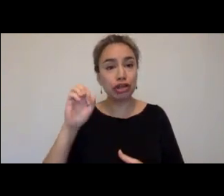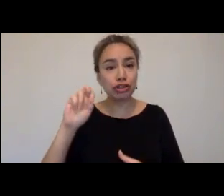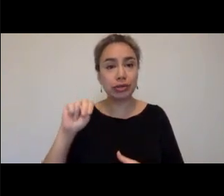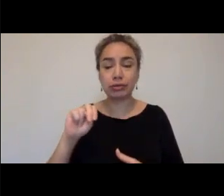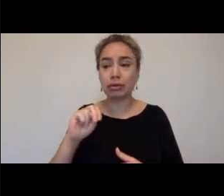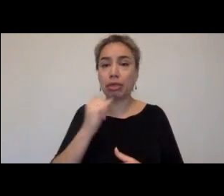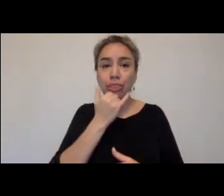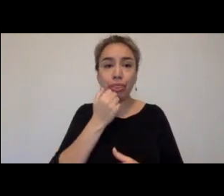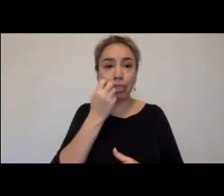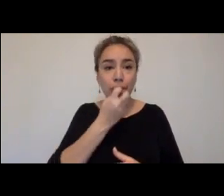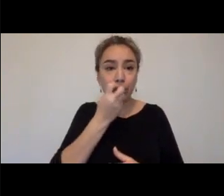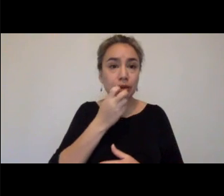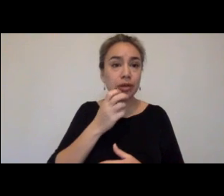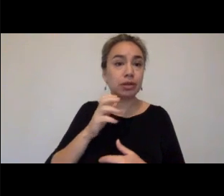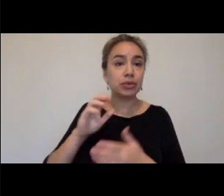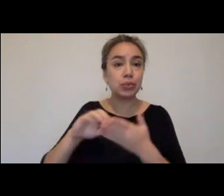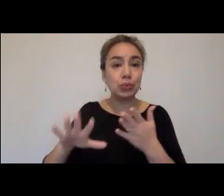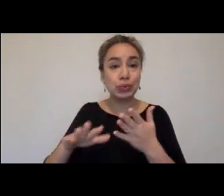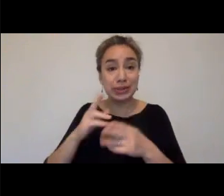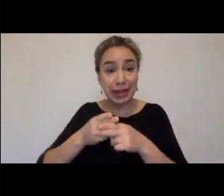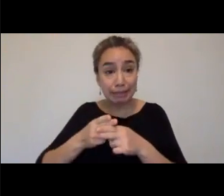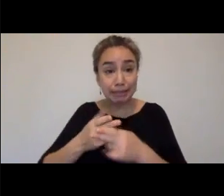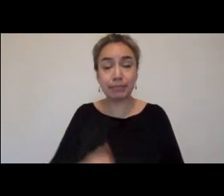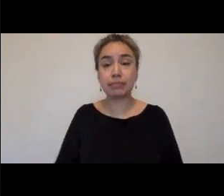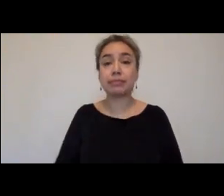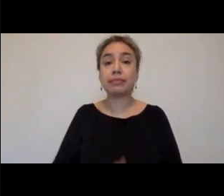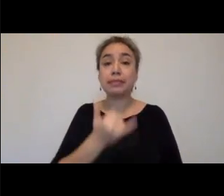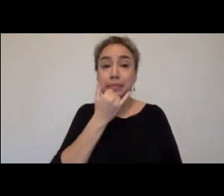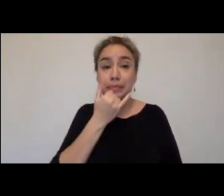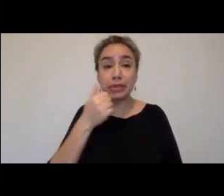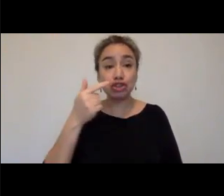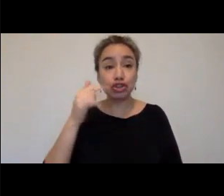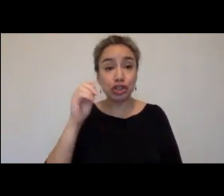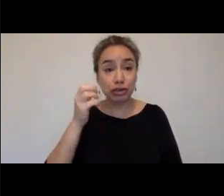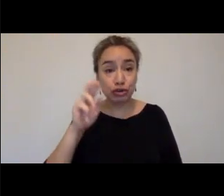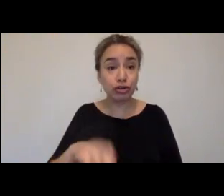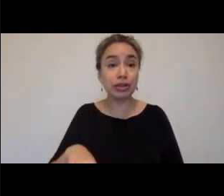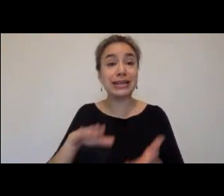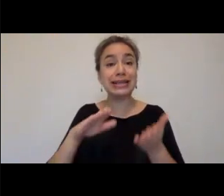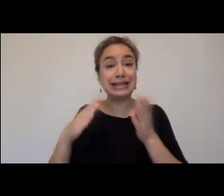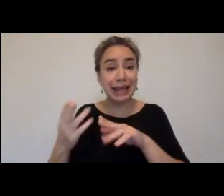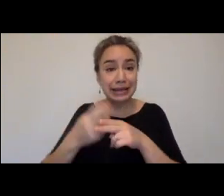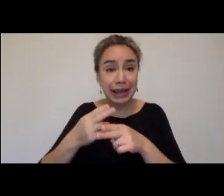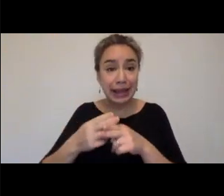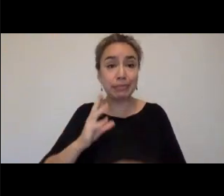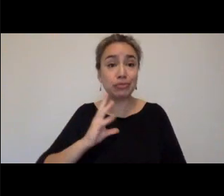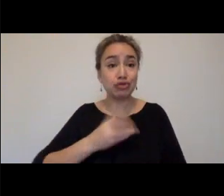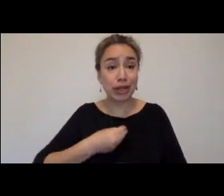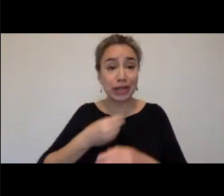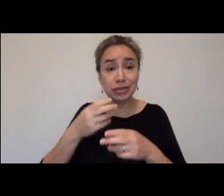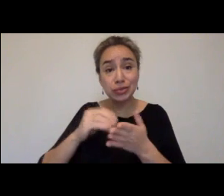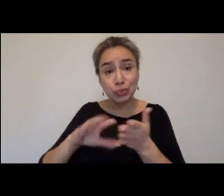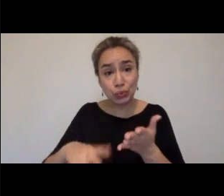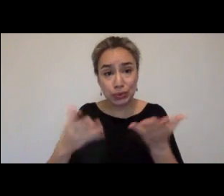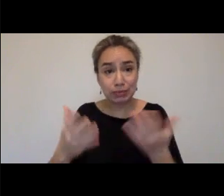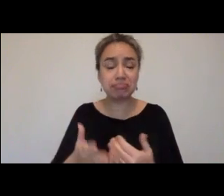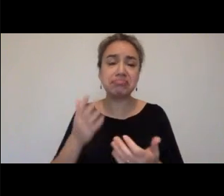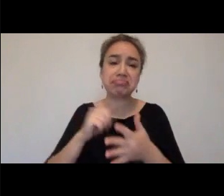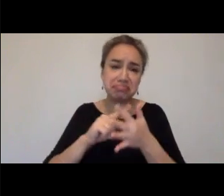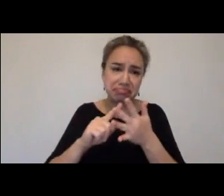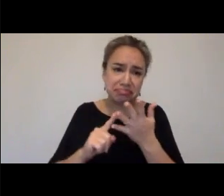minoritized student's name, or misgendering or dead naming a trans or non-binary student. And these kinds